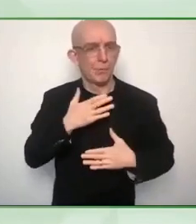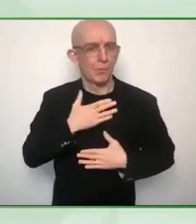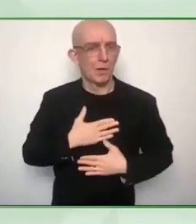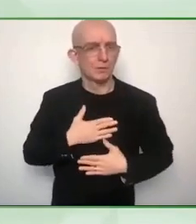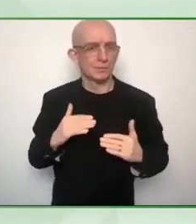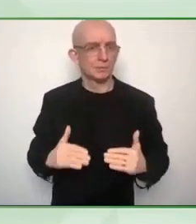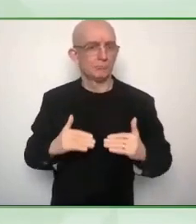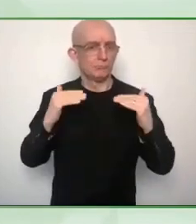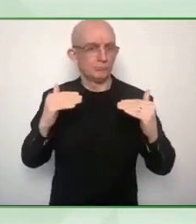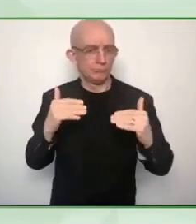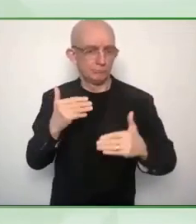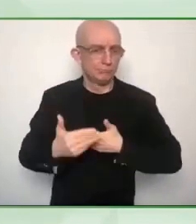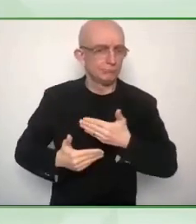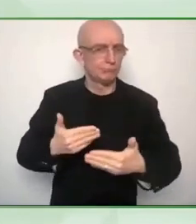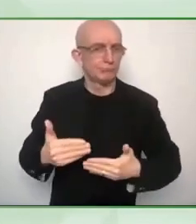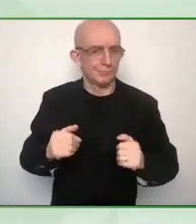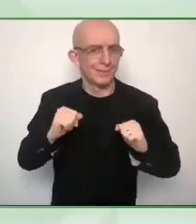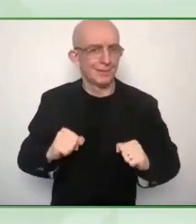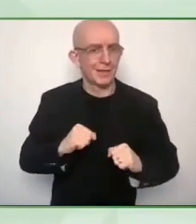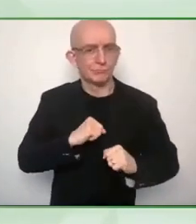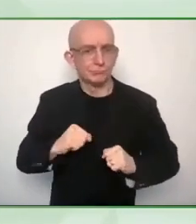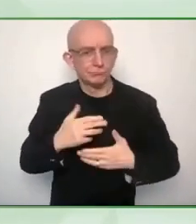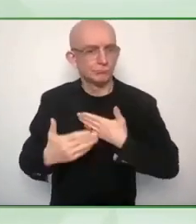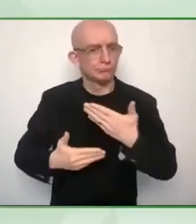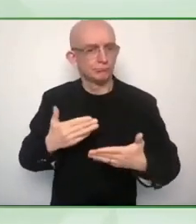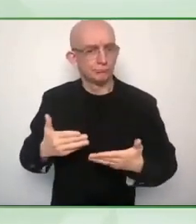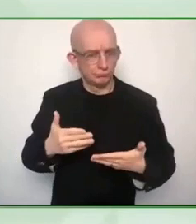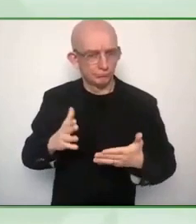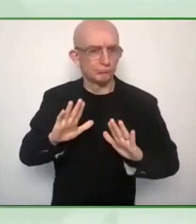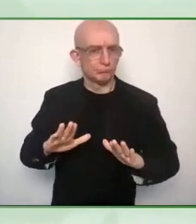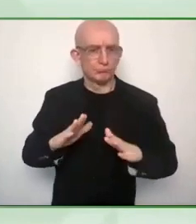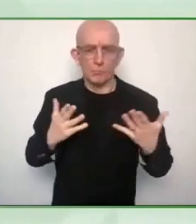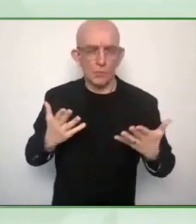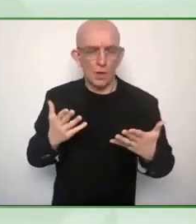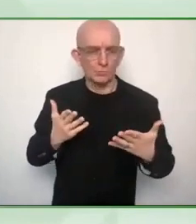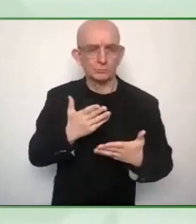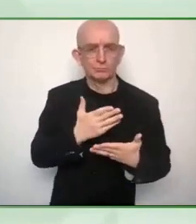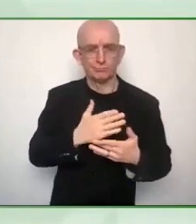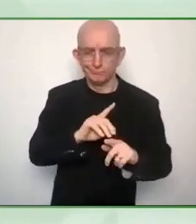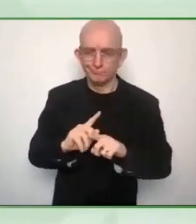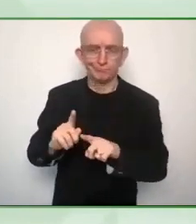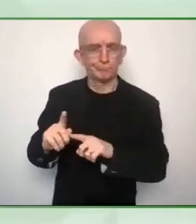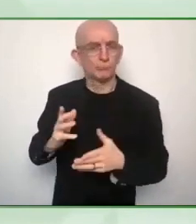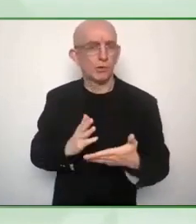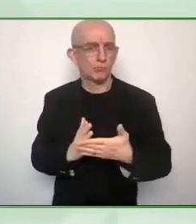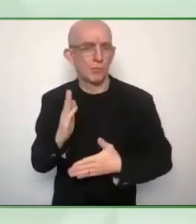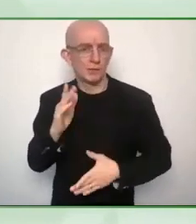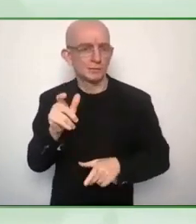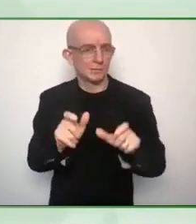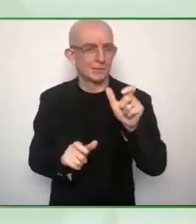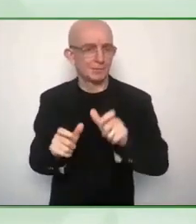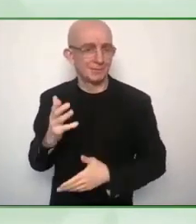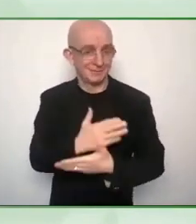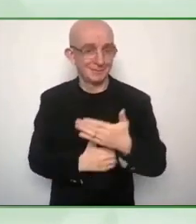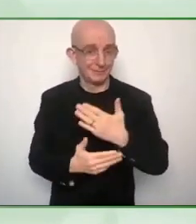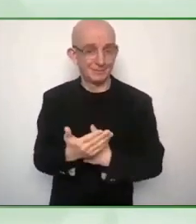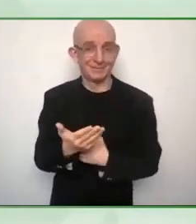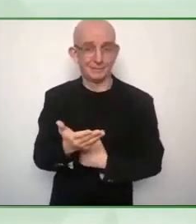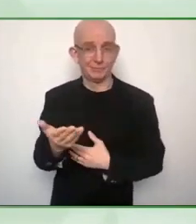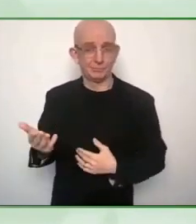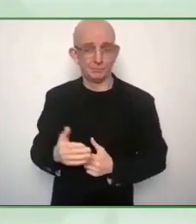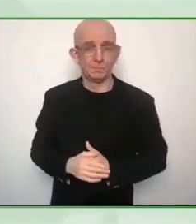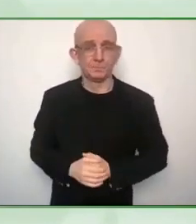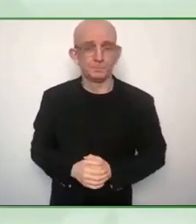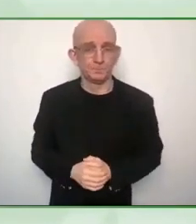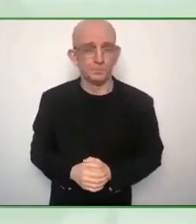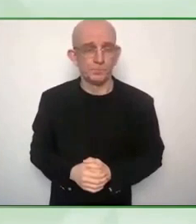in compatibility with the Convention on the Rights of Persons with Disabilities and the Sustainable